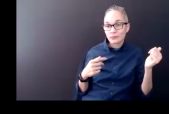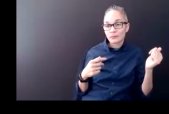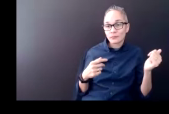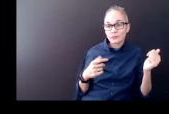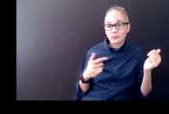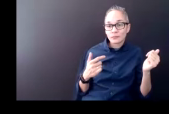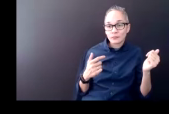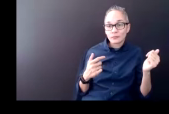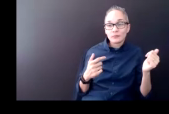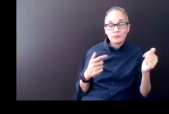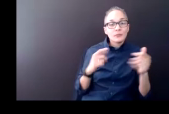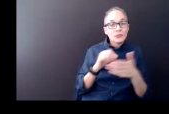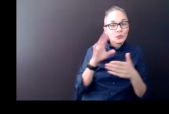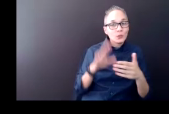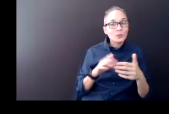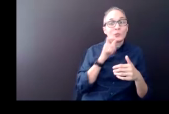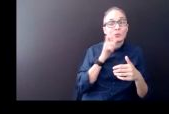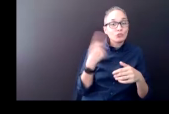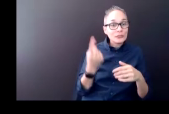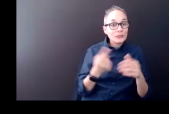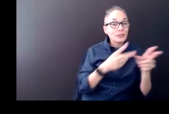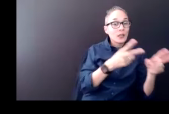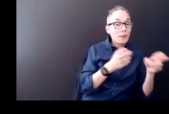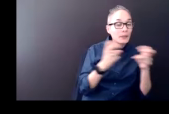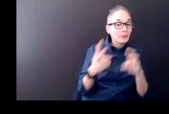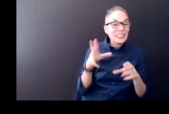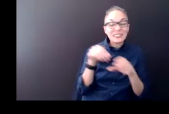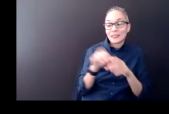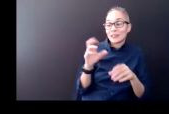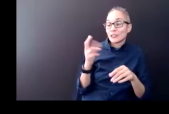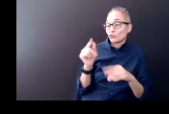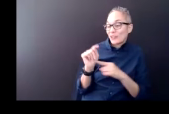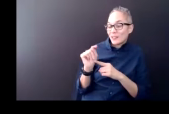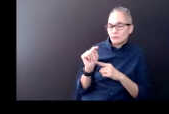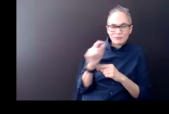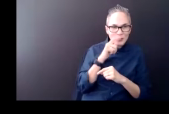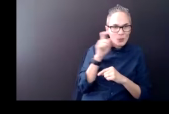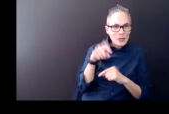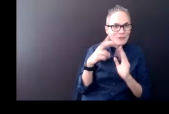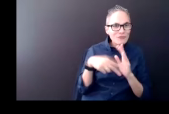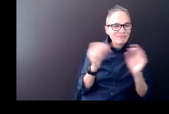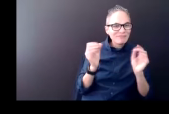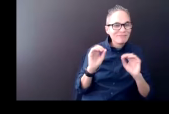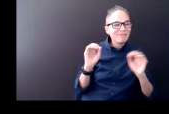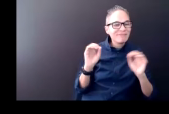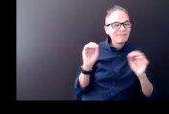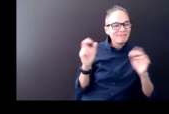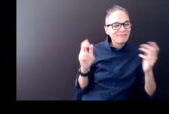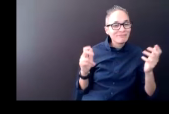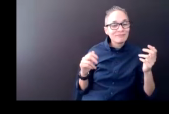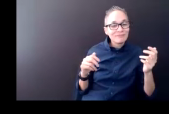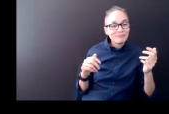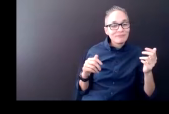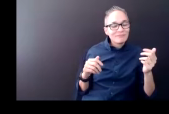questions, and the students can just like copy paste the questions into a chat, don't even need to read anything, And, there's a lot of context in large